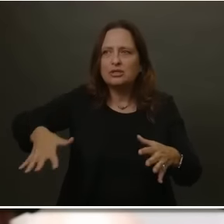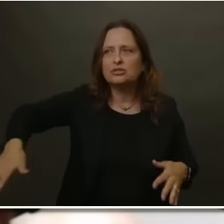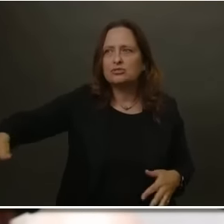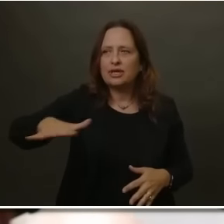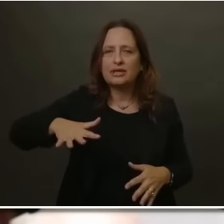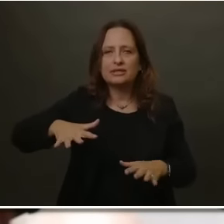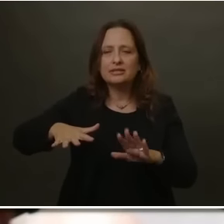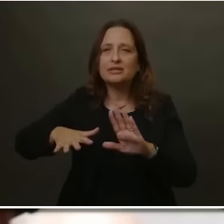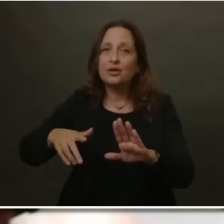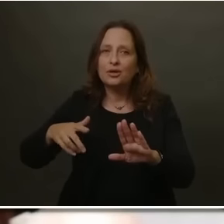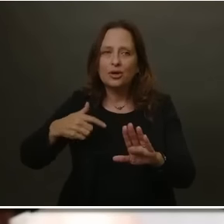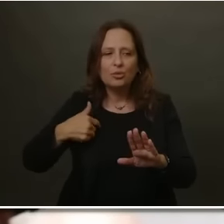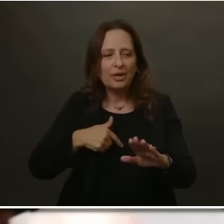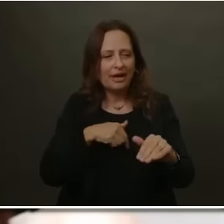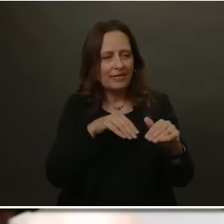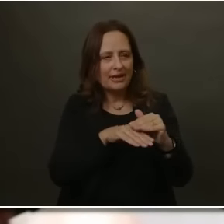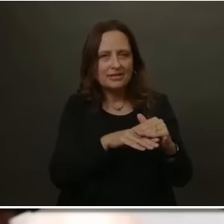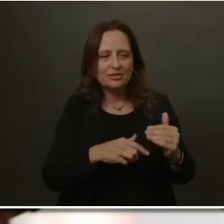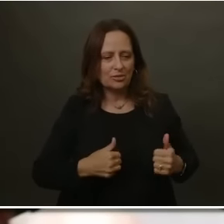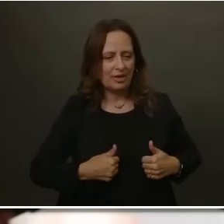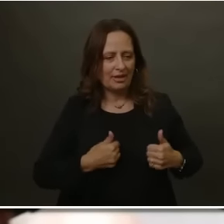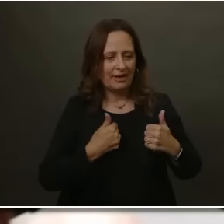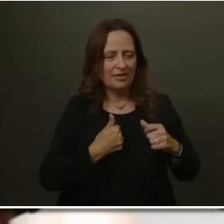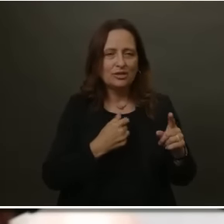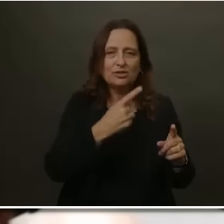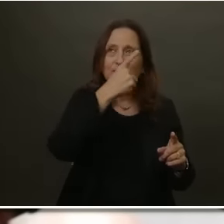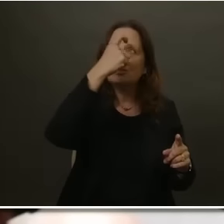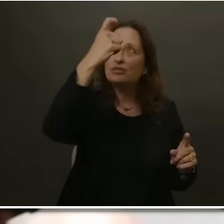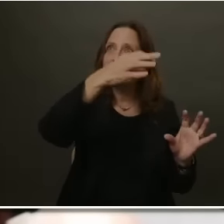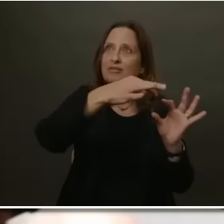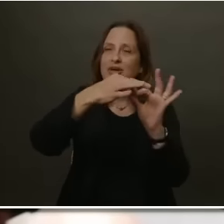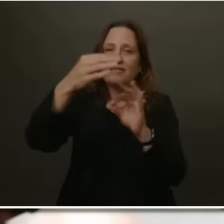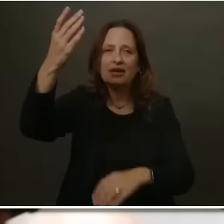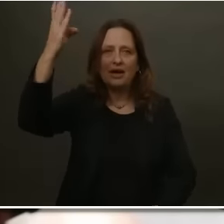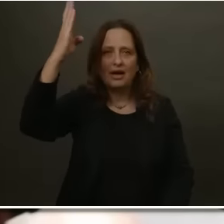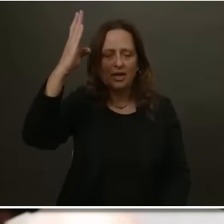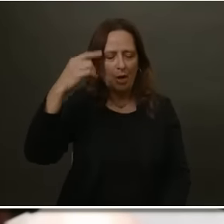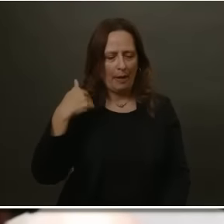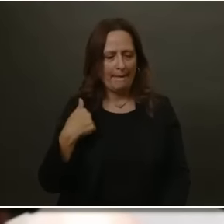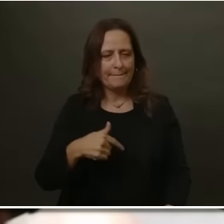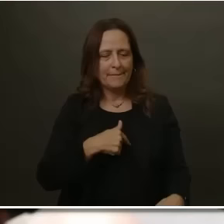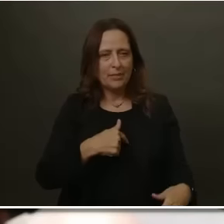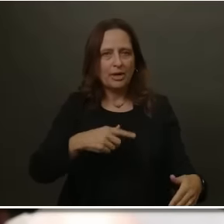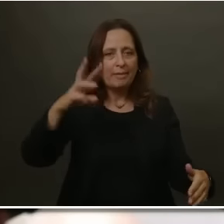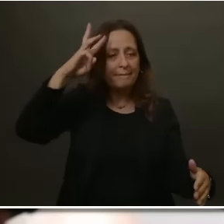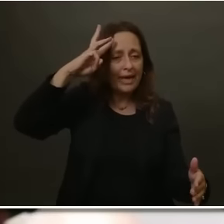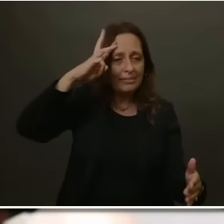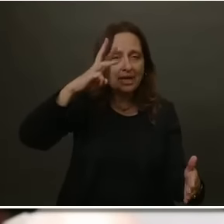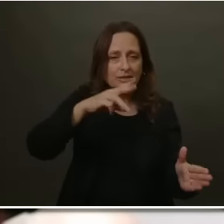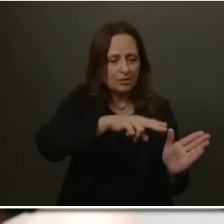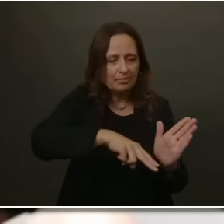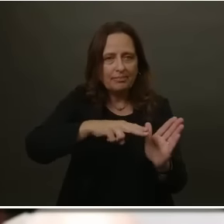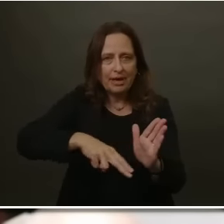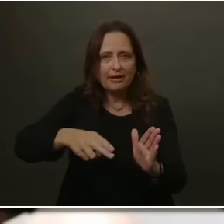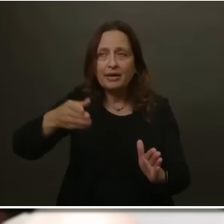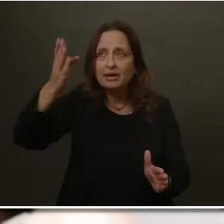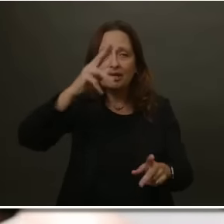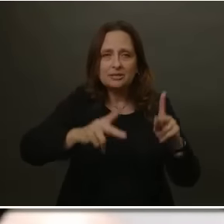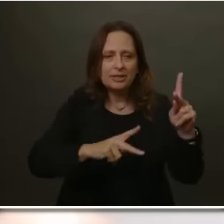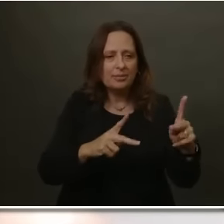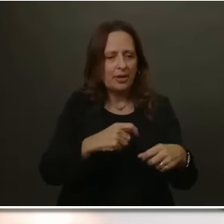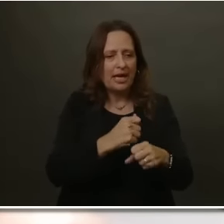to the dream of God. As we baptize and bury God's people, as we make disciples and proclaim the